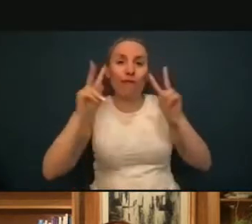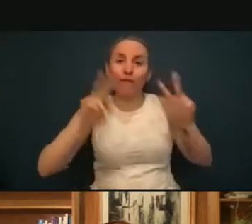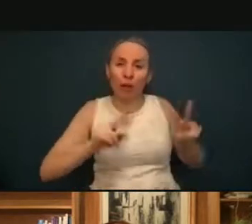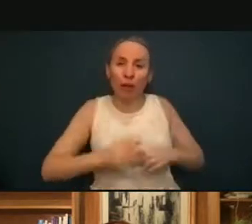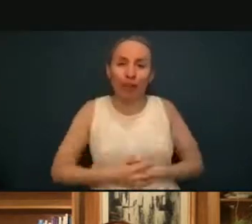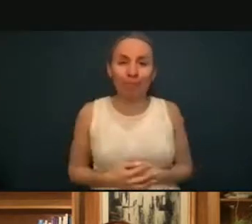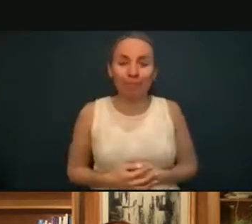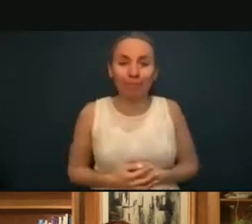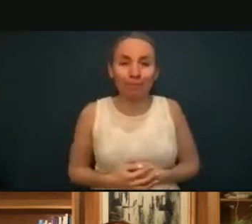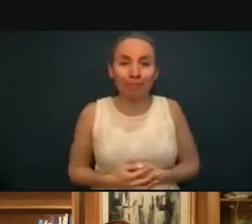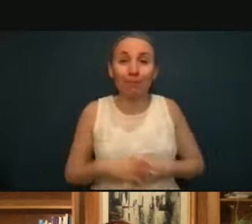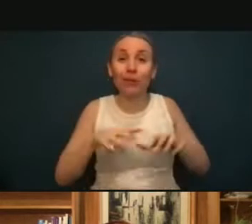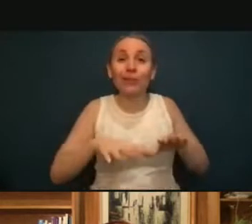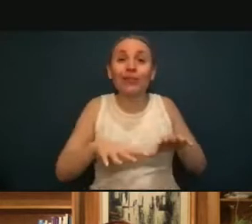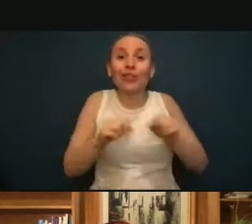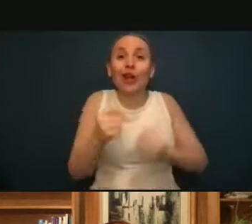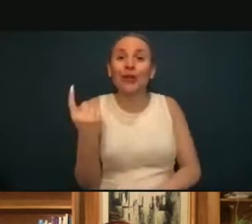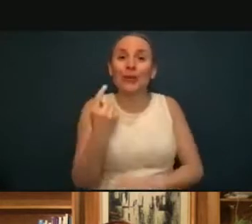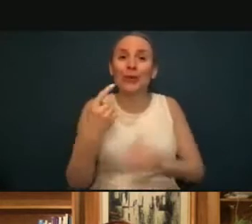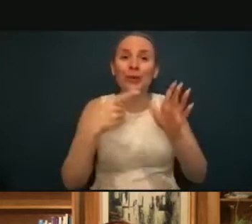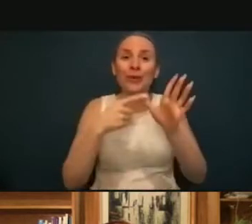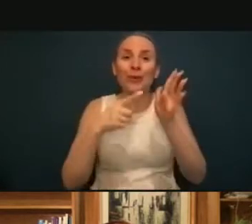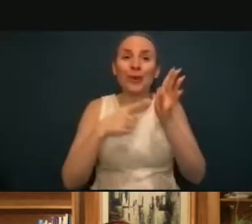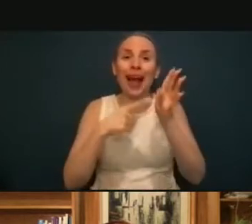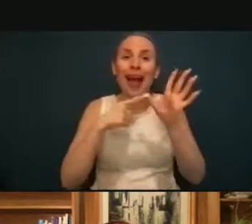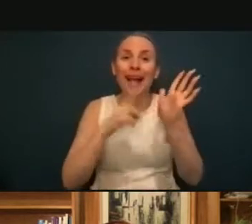start with Alan.